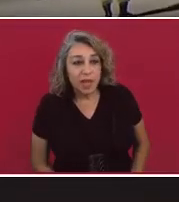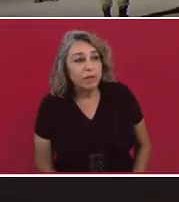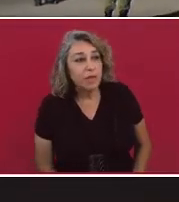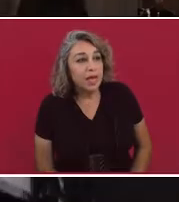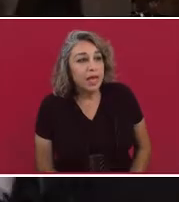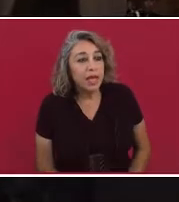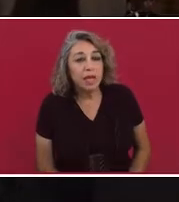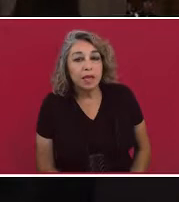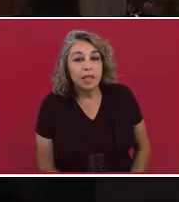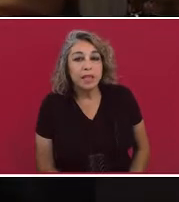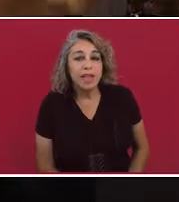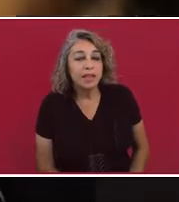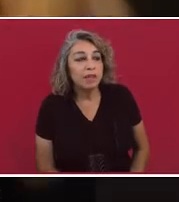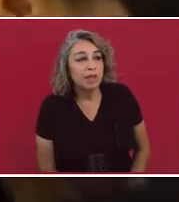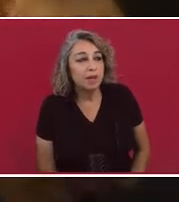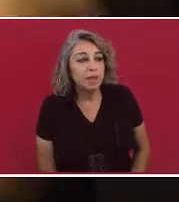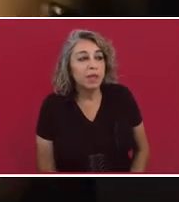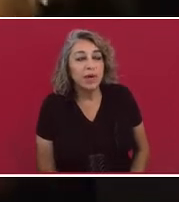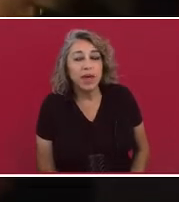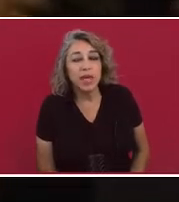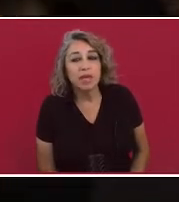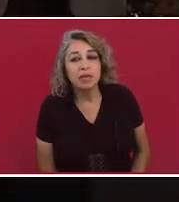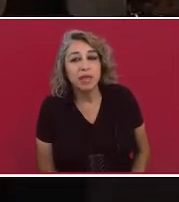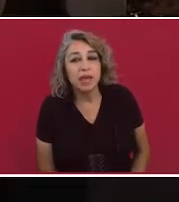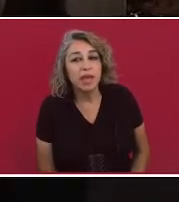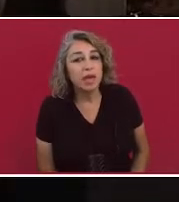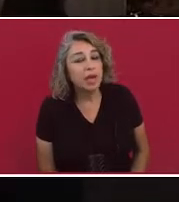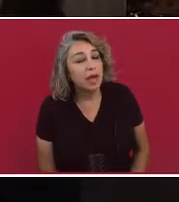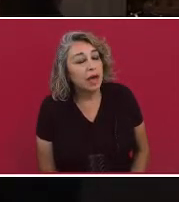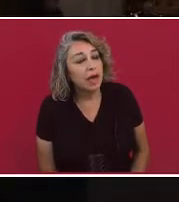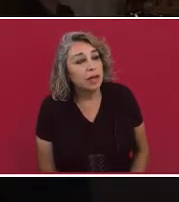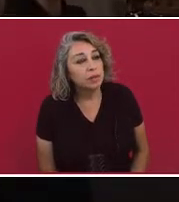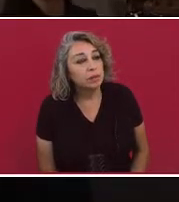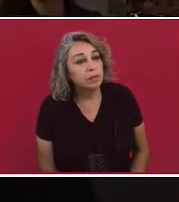Good morning, everybody. Today they're commemorating the